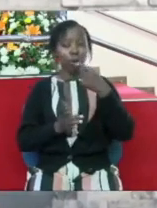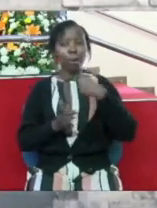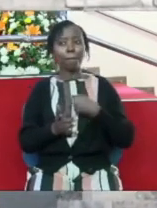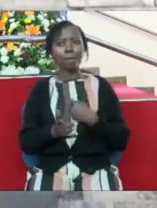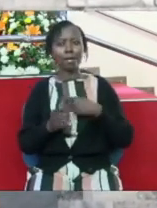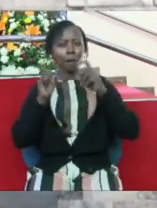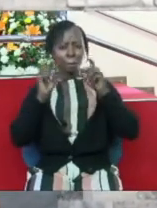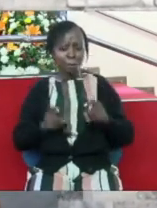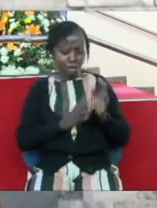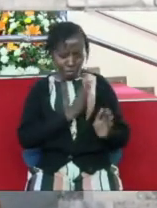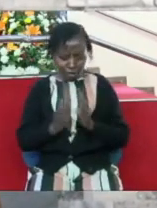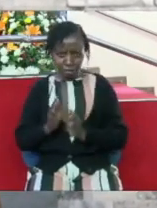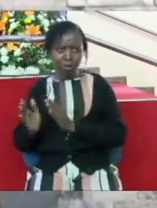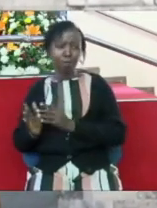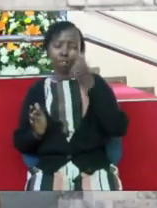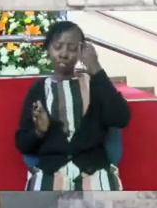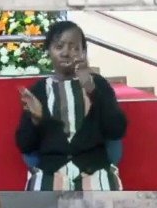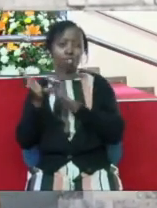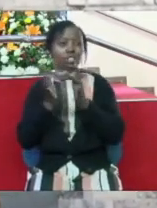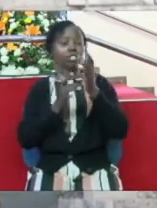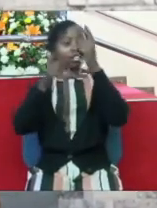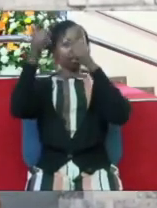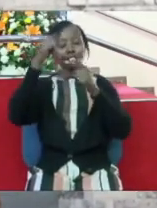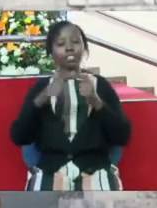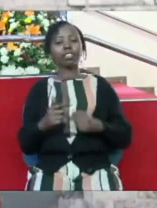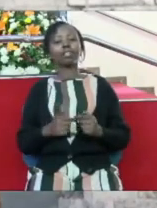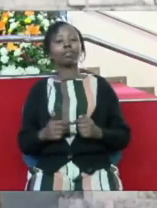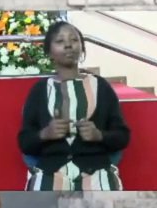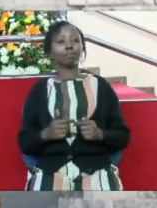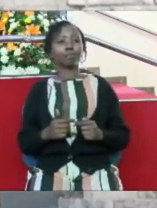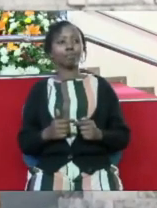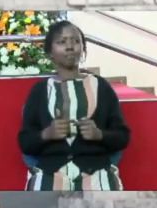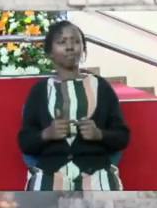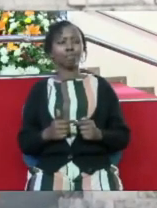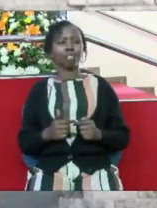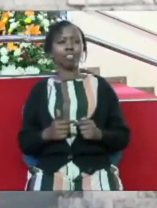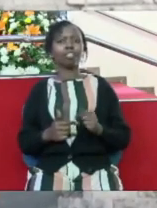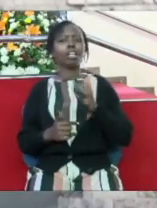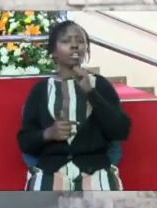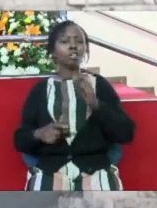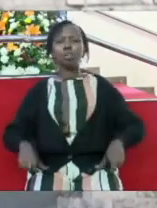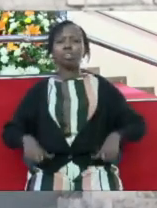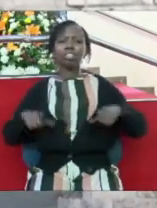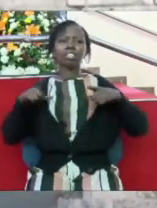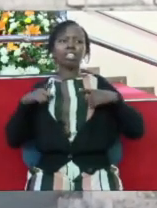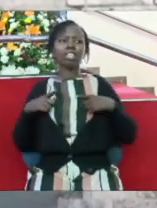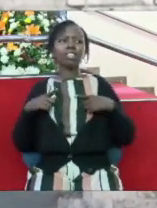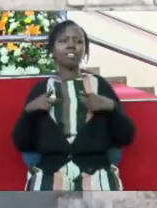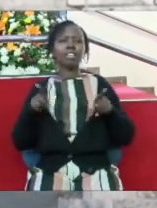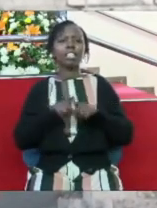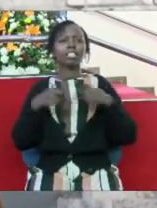be prepared for his coming back. So wewe na mimi lazima tuwe tayari kwa kurejea kwake. We cannot live as a people who are not aware